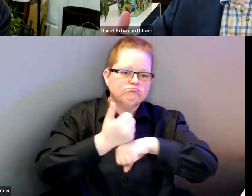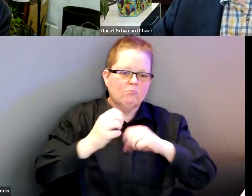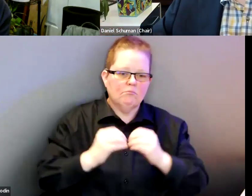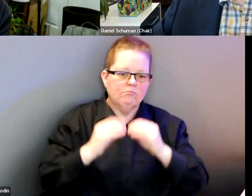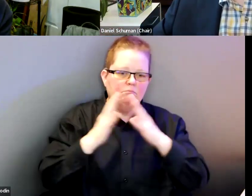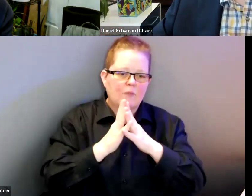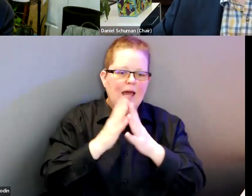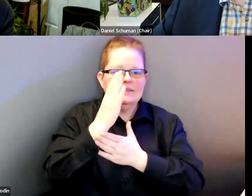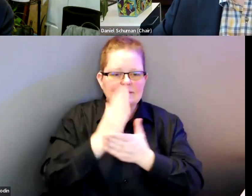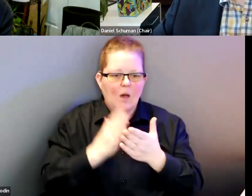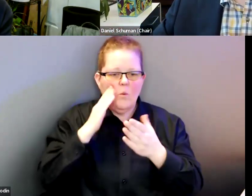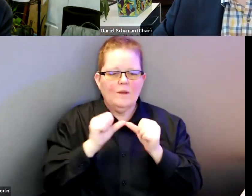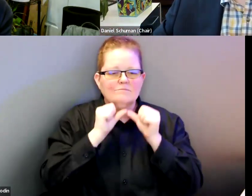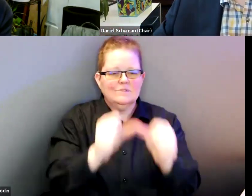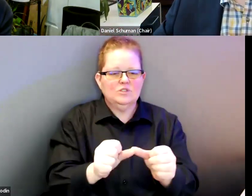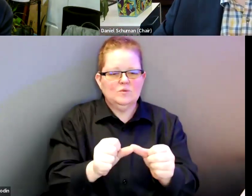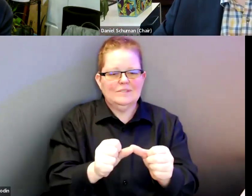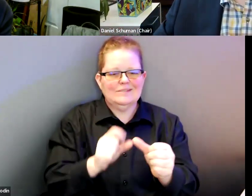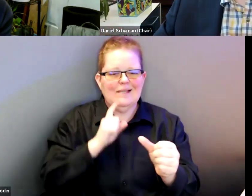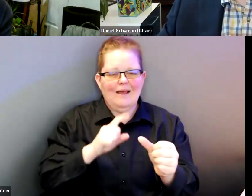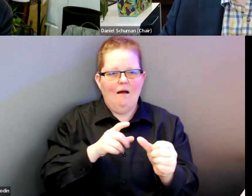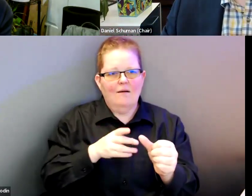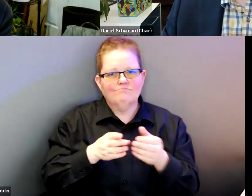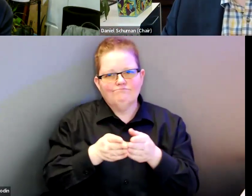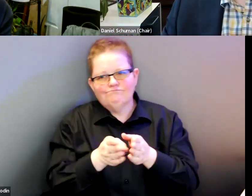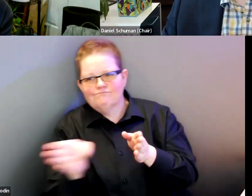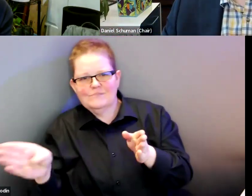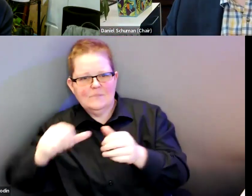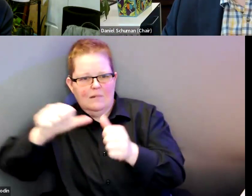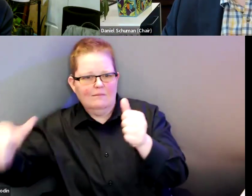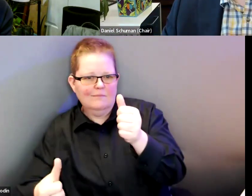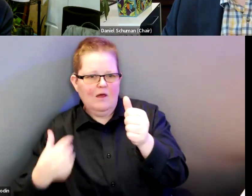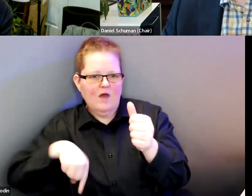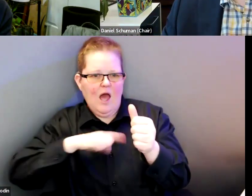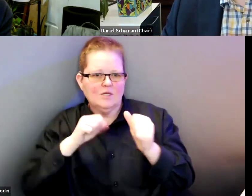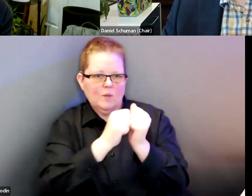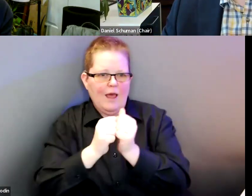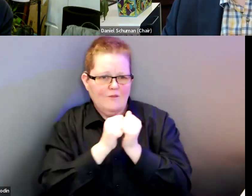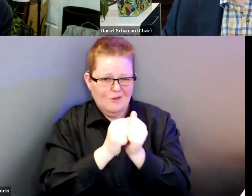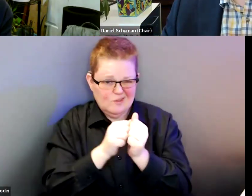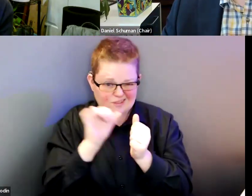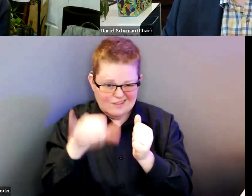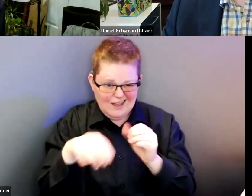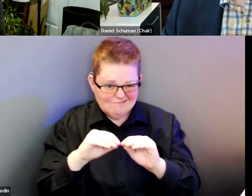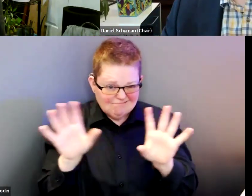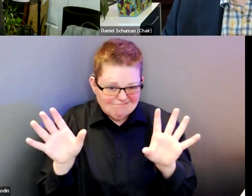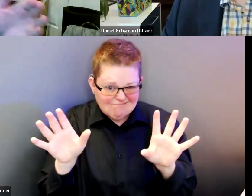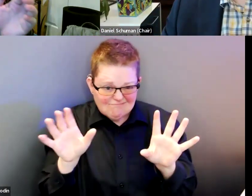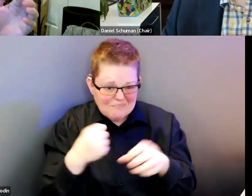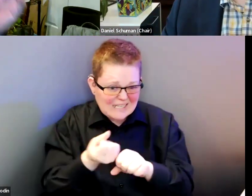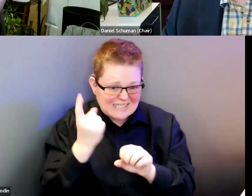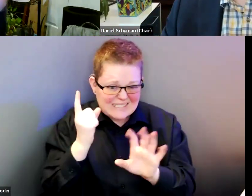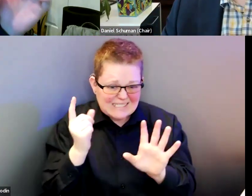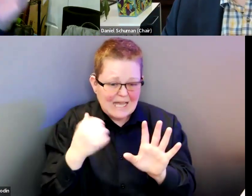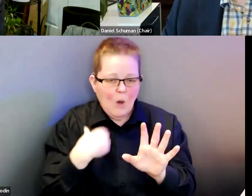will continue as sort of a side thing depending on the needs of all of us together. Does that make sense? I was thinking having